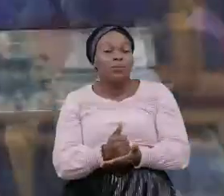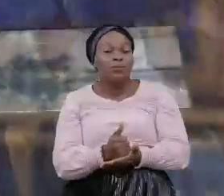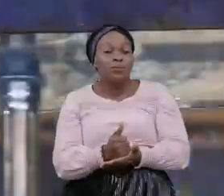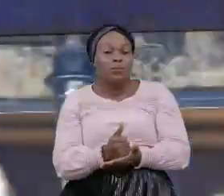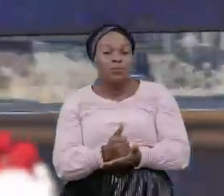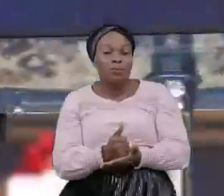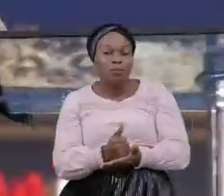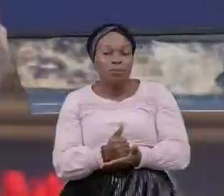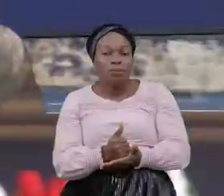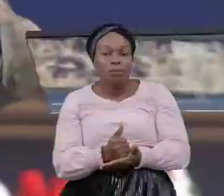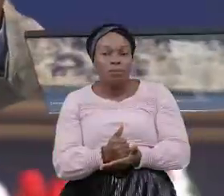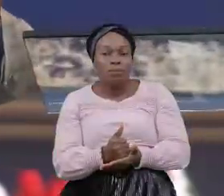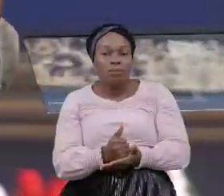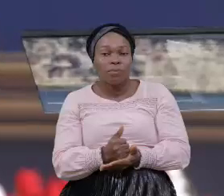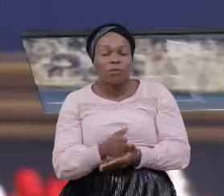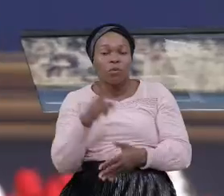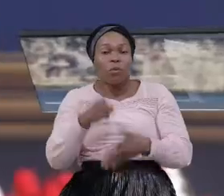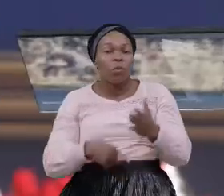That's what the Bible calls